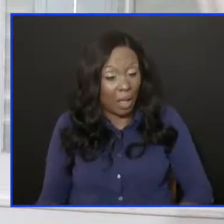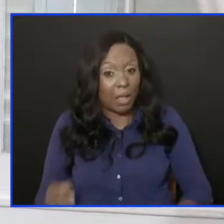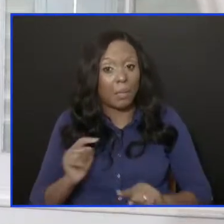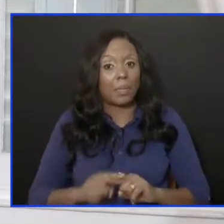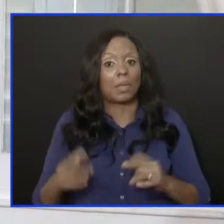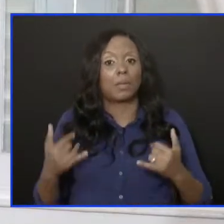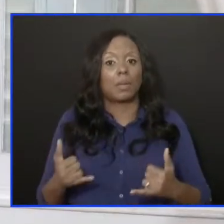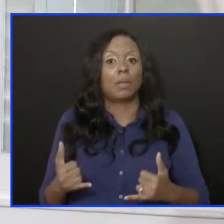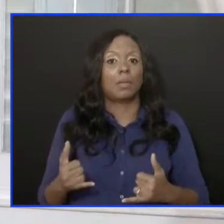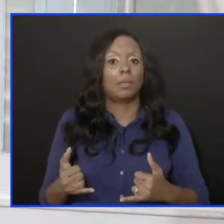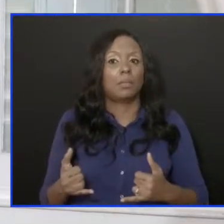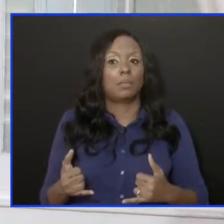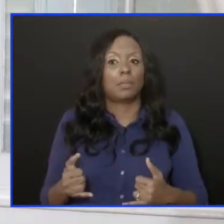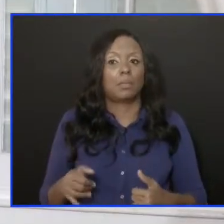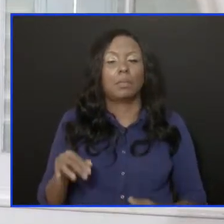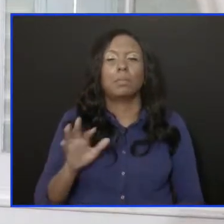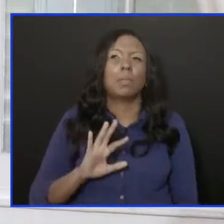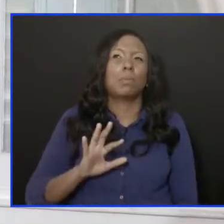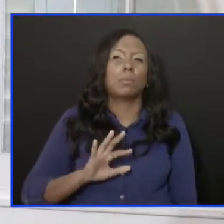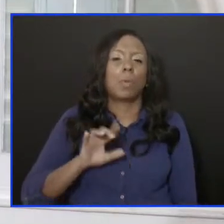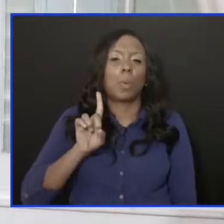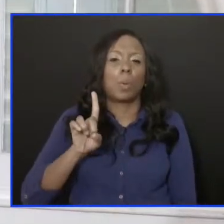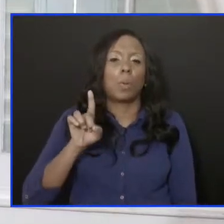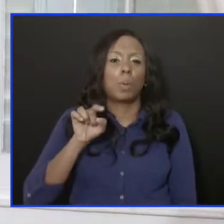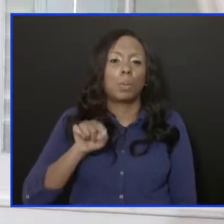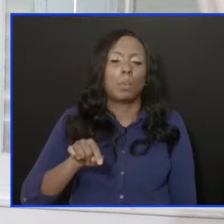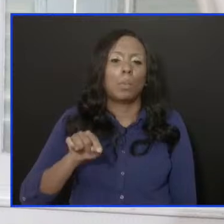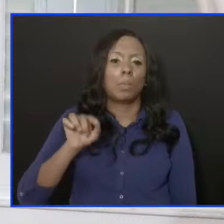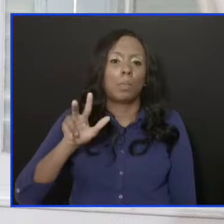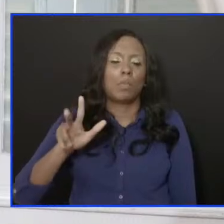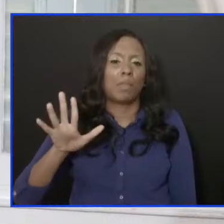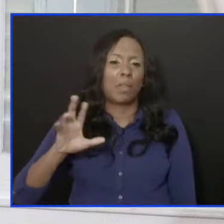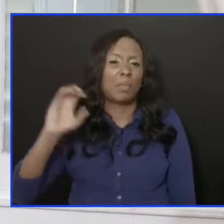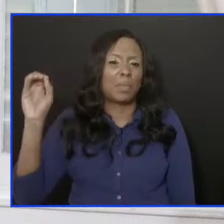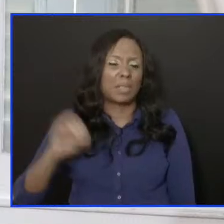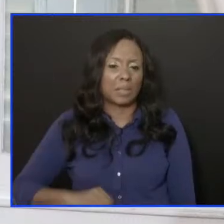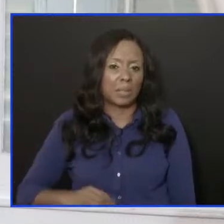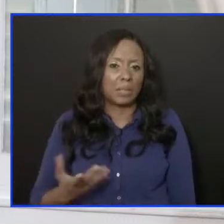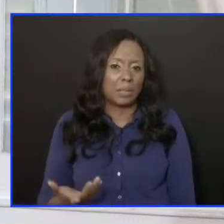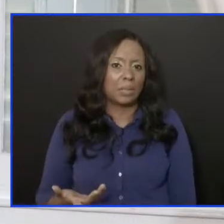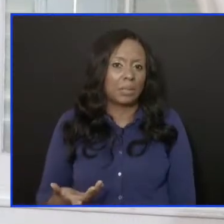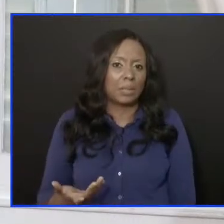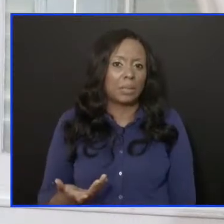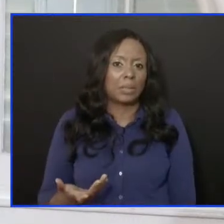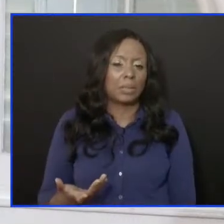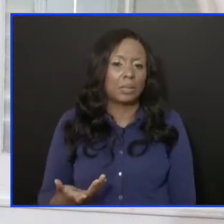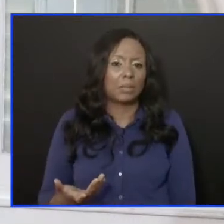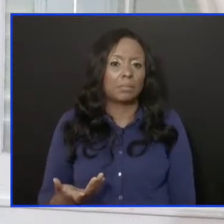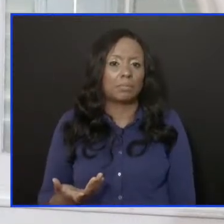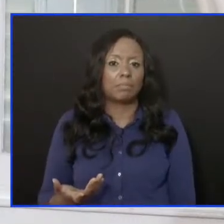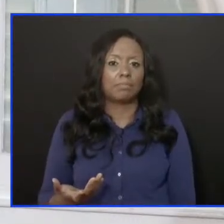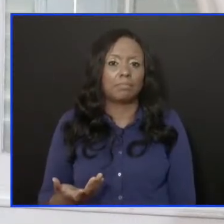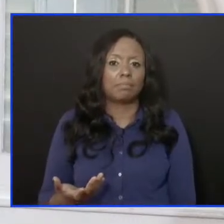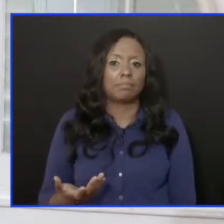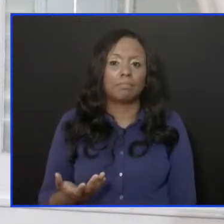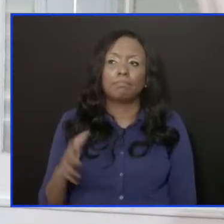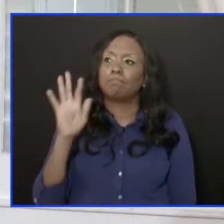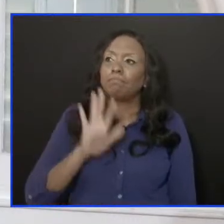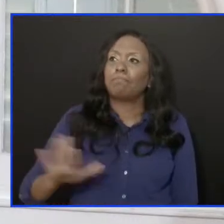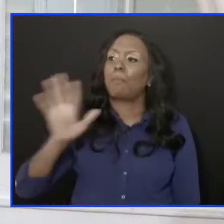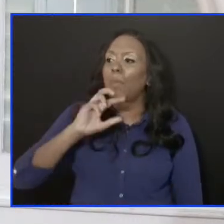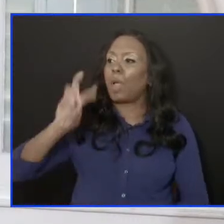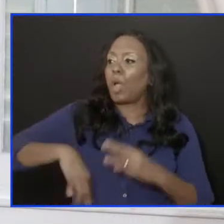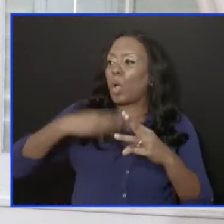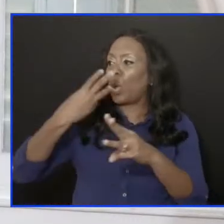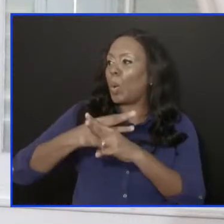at the moment is about 1.35%. And to put that in perspective, the global rate,